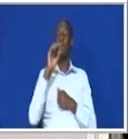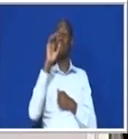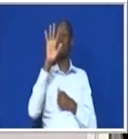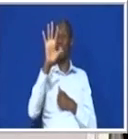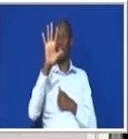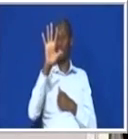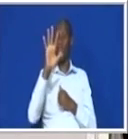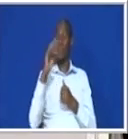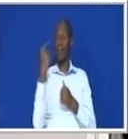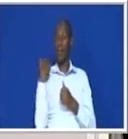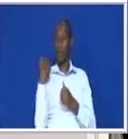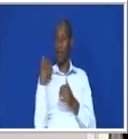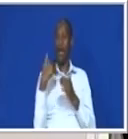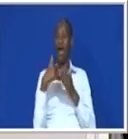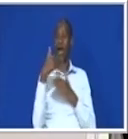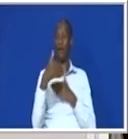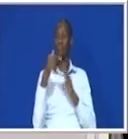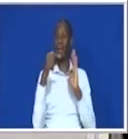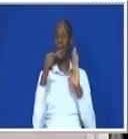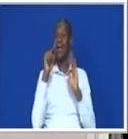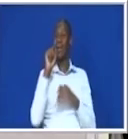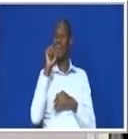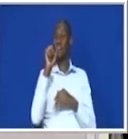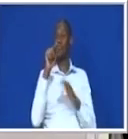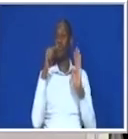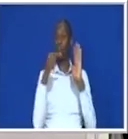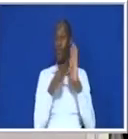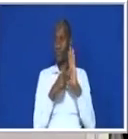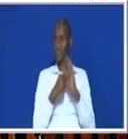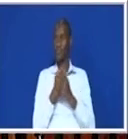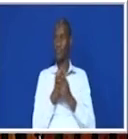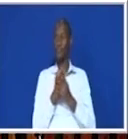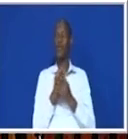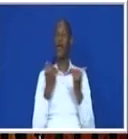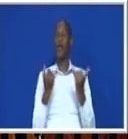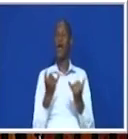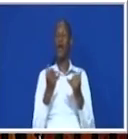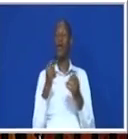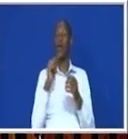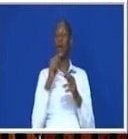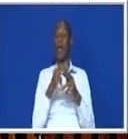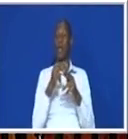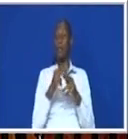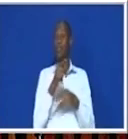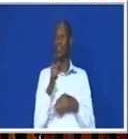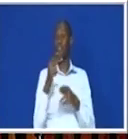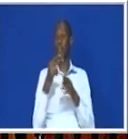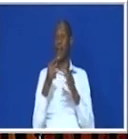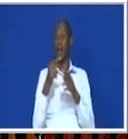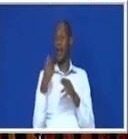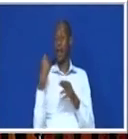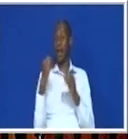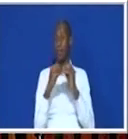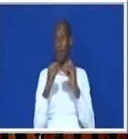fifth number after the decimal point. Now, when naming this number,